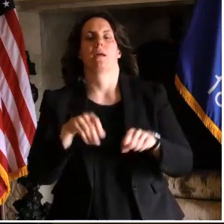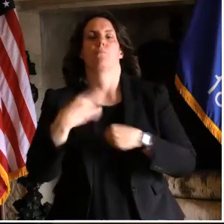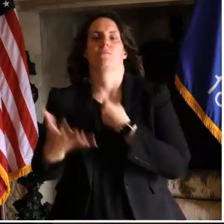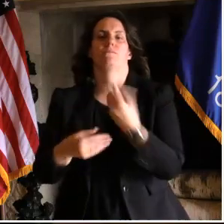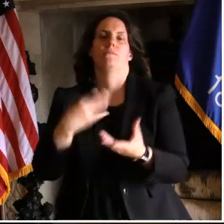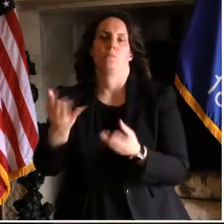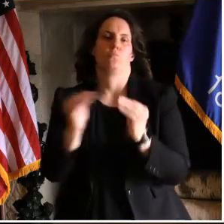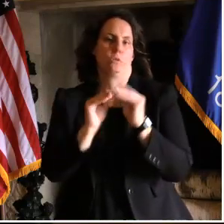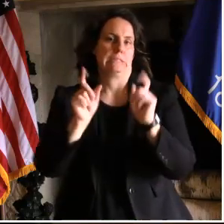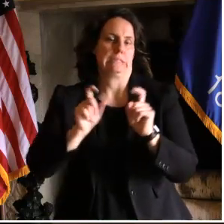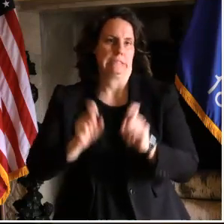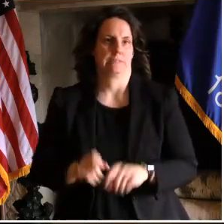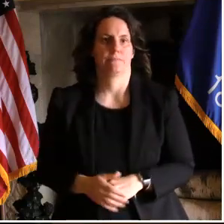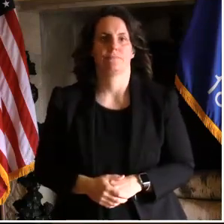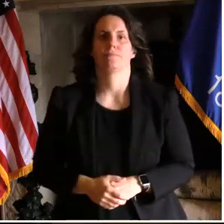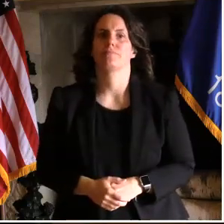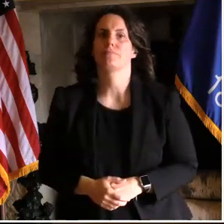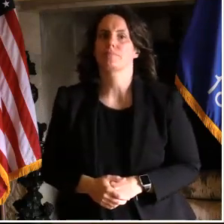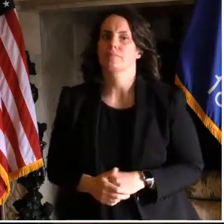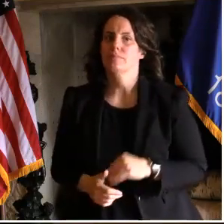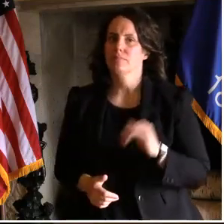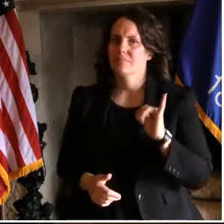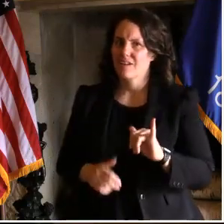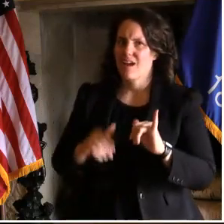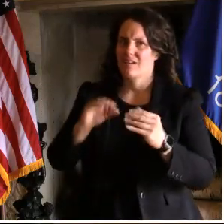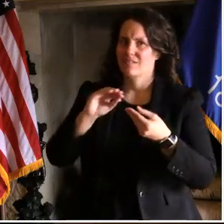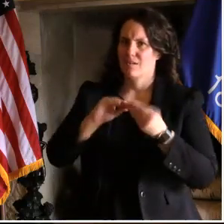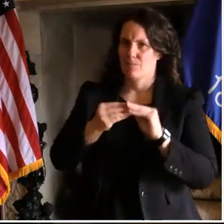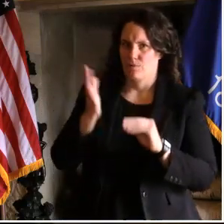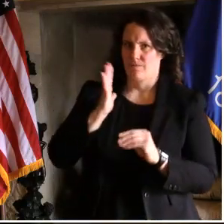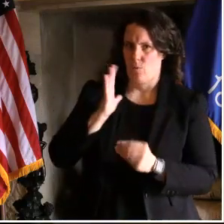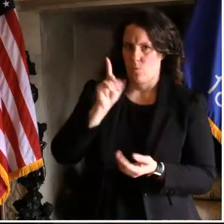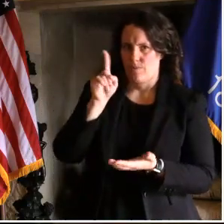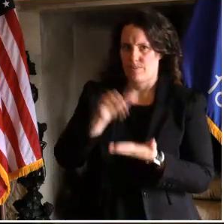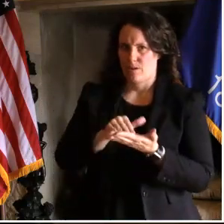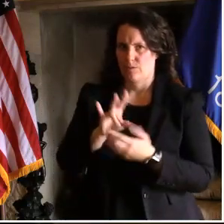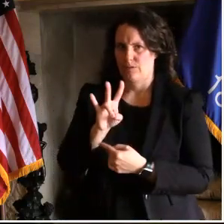went down. It was 1,702 on the Saturday.